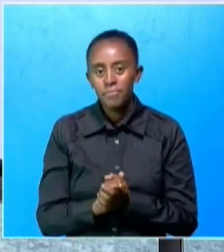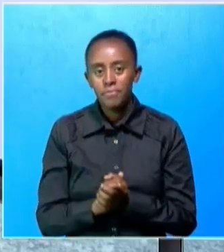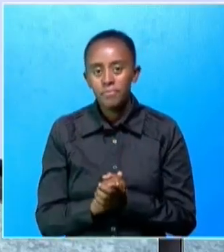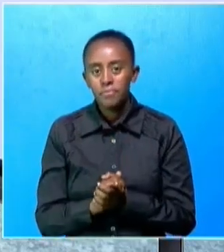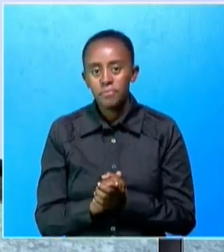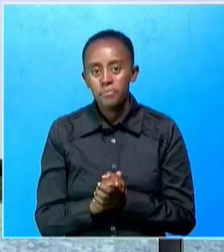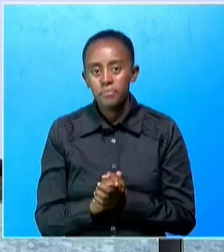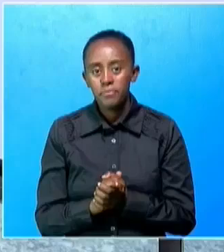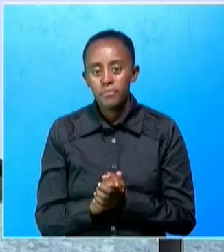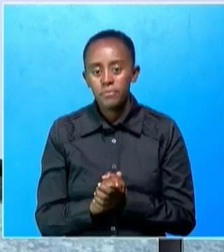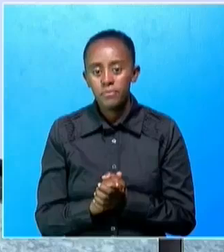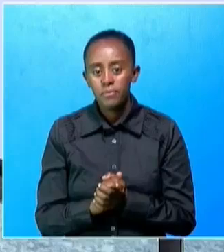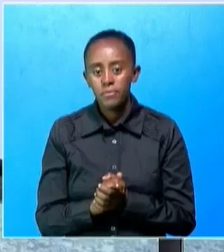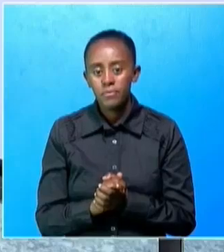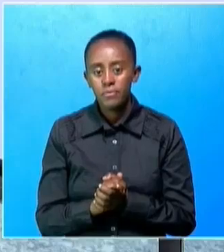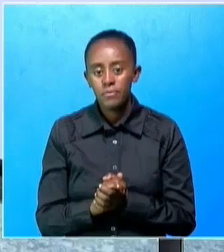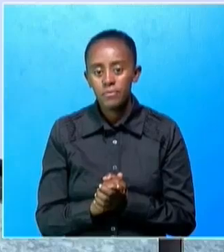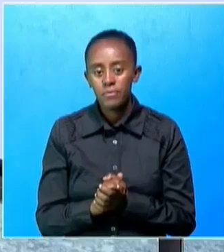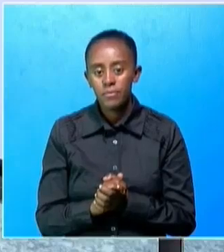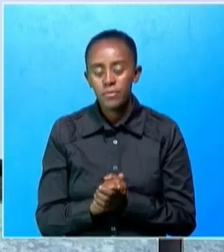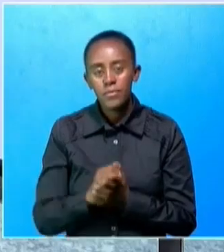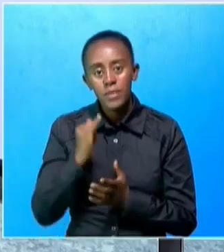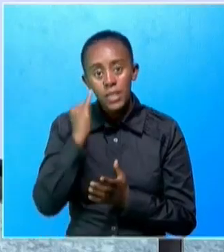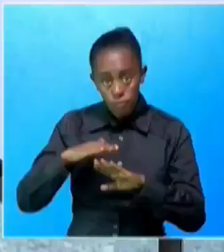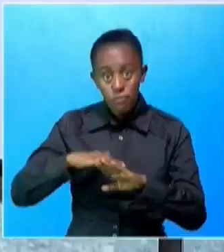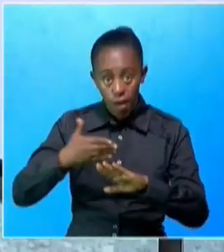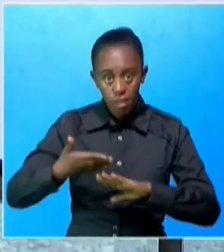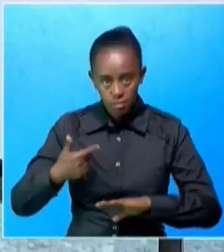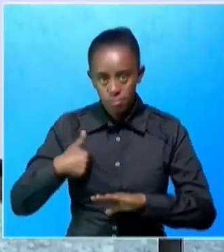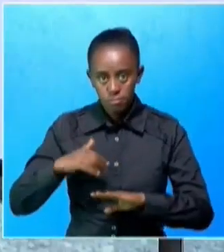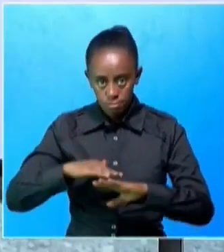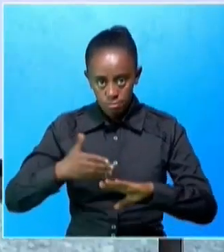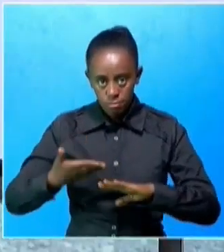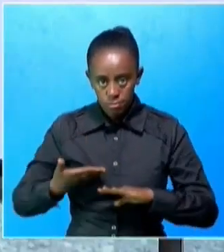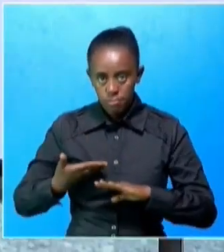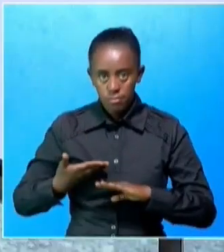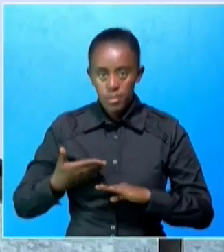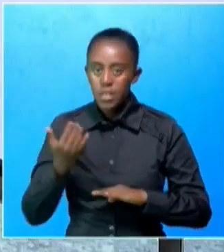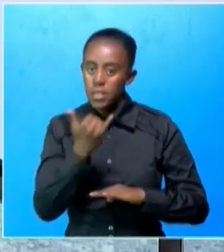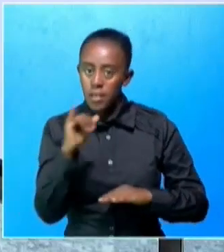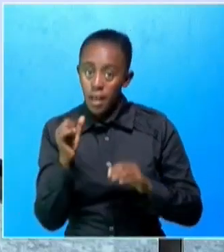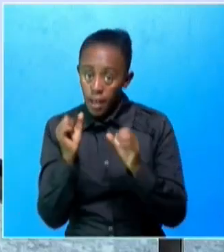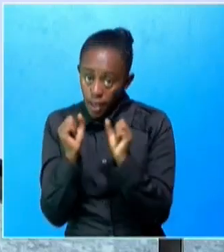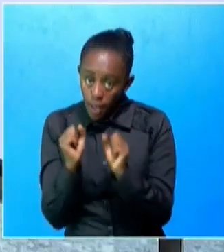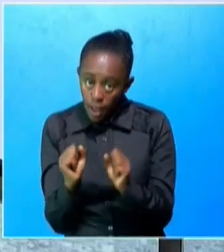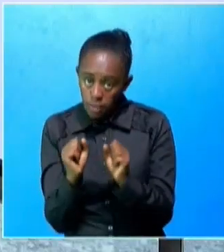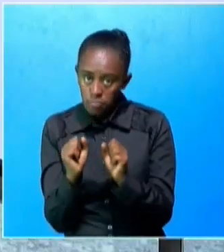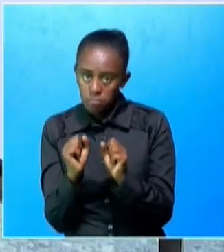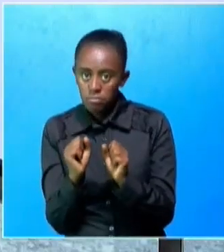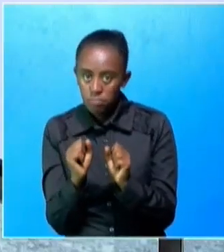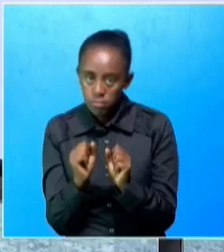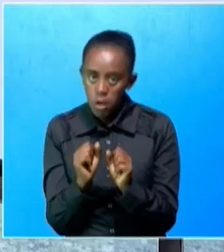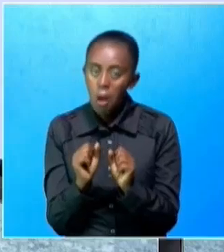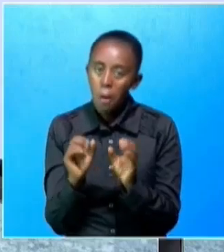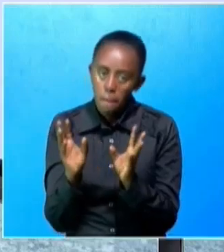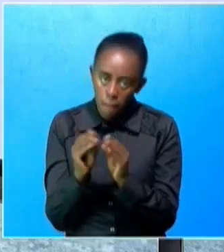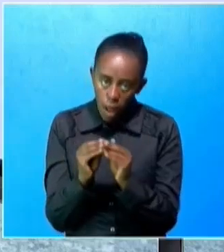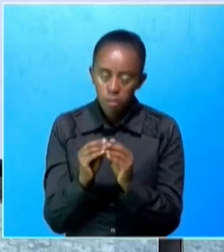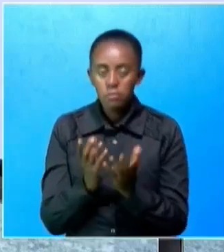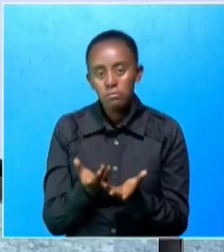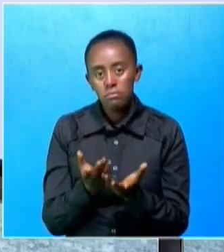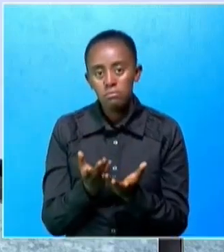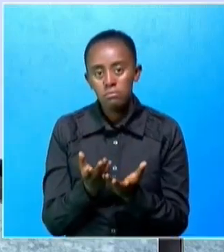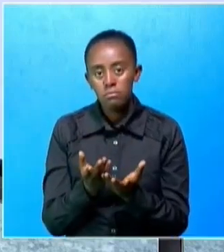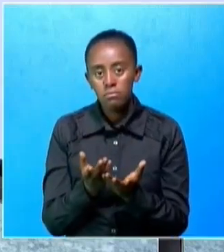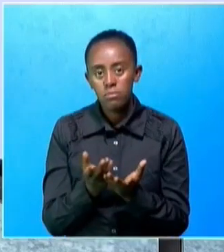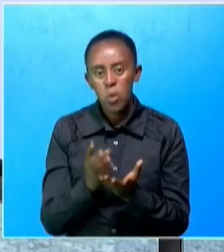If you like, it's okay. If they invite us, they can accompany with us also possible. Not necessarily